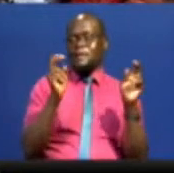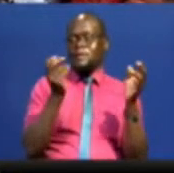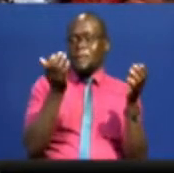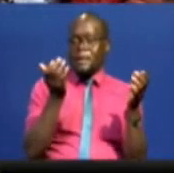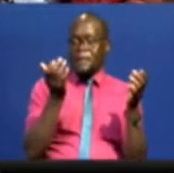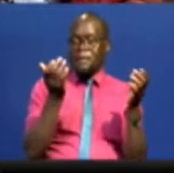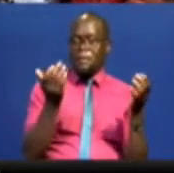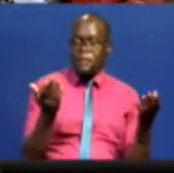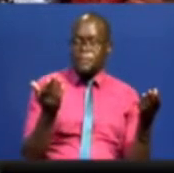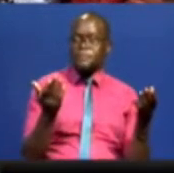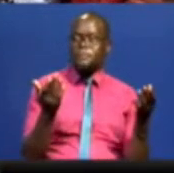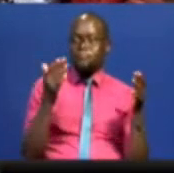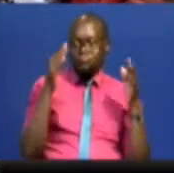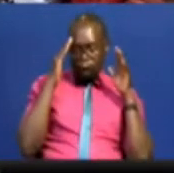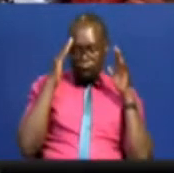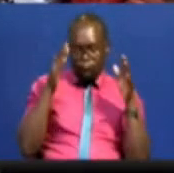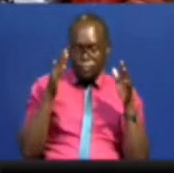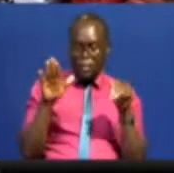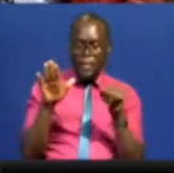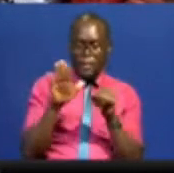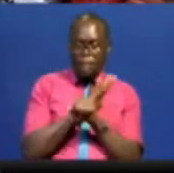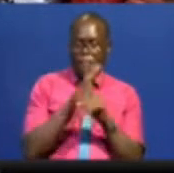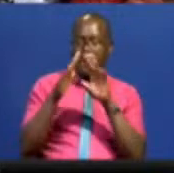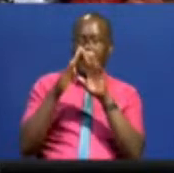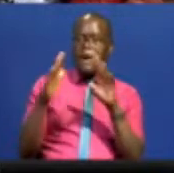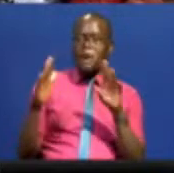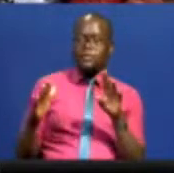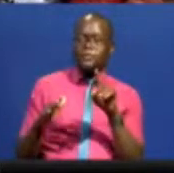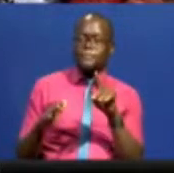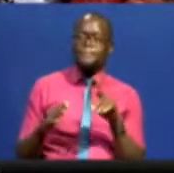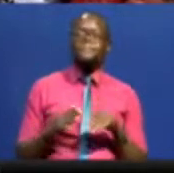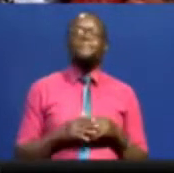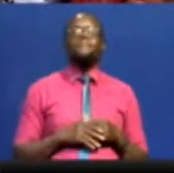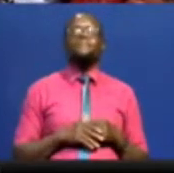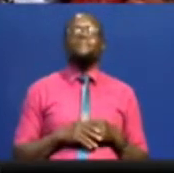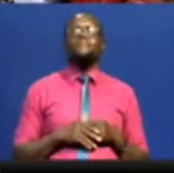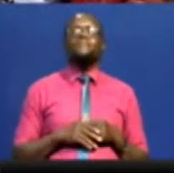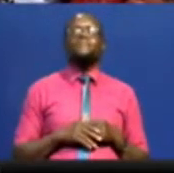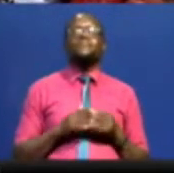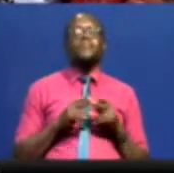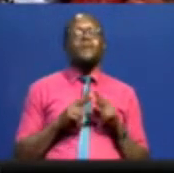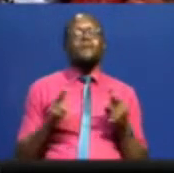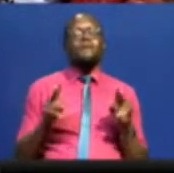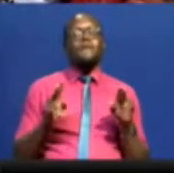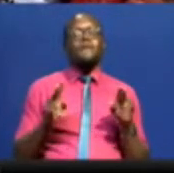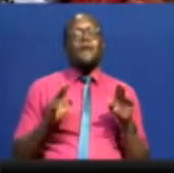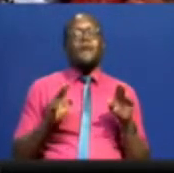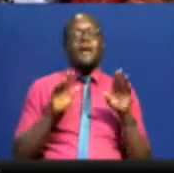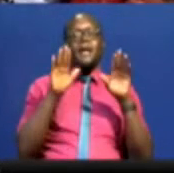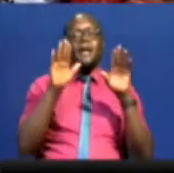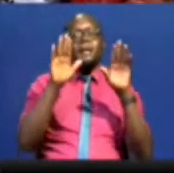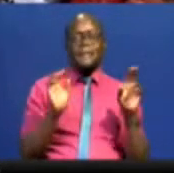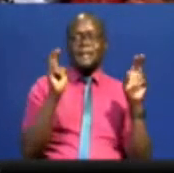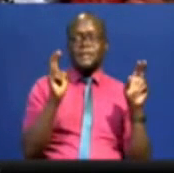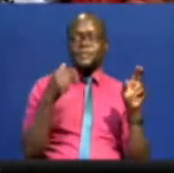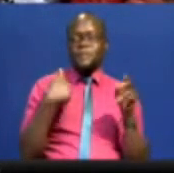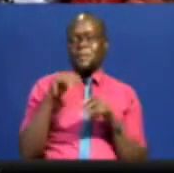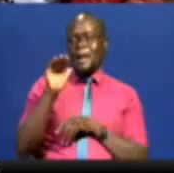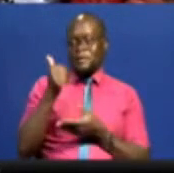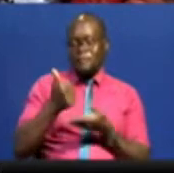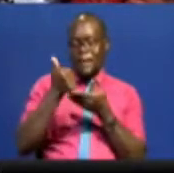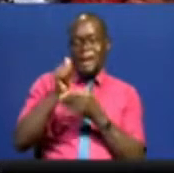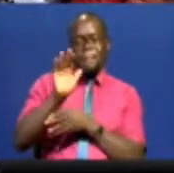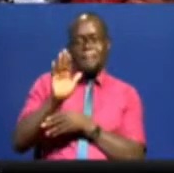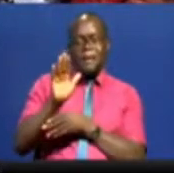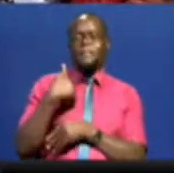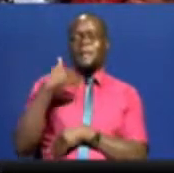requires the attention of the whole House. It's an extremely important issue, Madam Speaker, and I seek your guidance. And